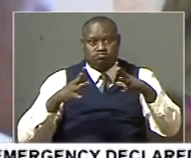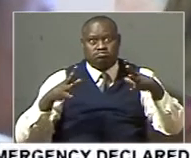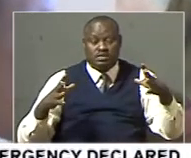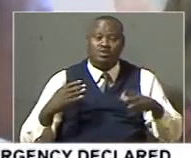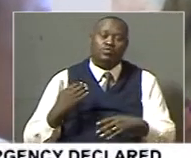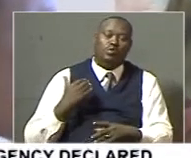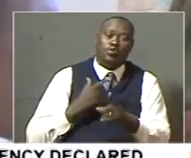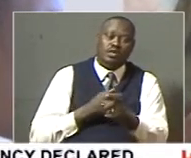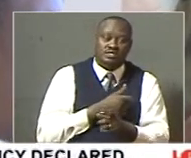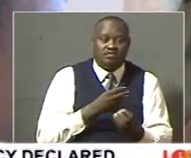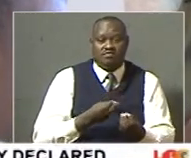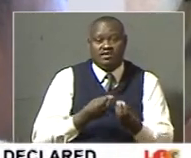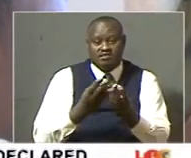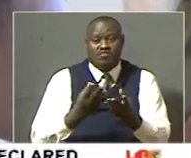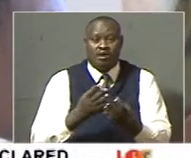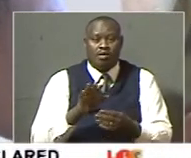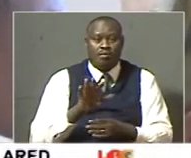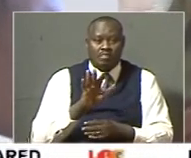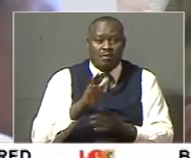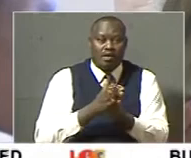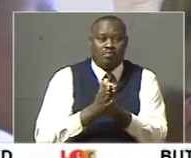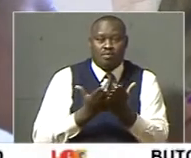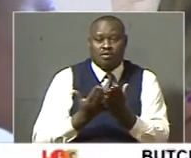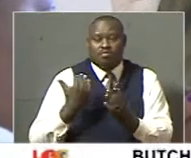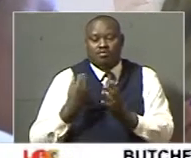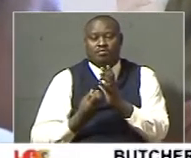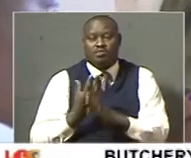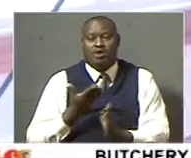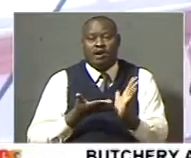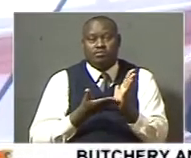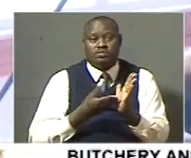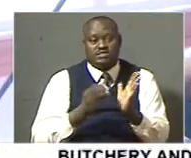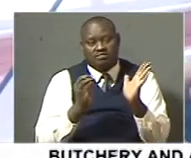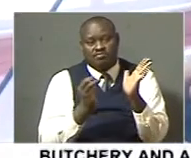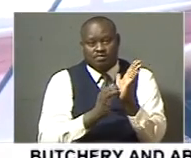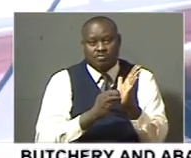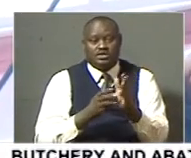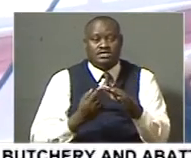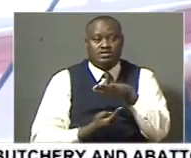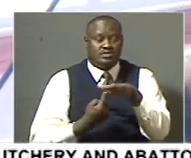war. He donated to him one of his latest books, in which he mentions the president.